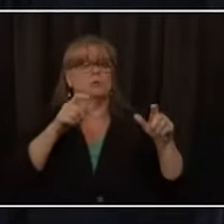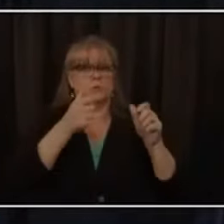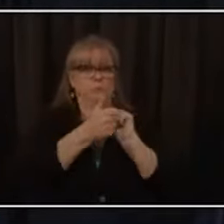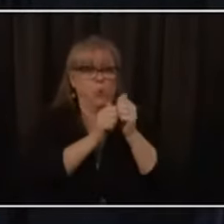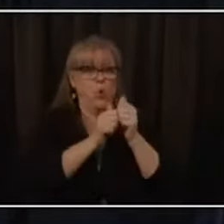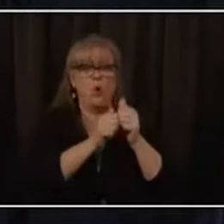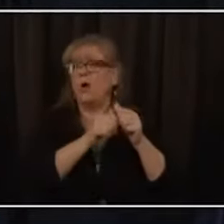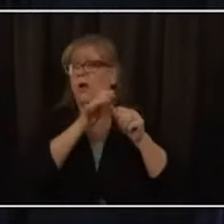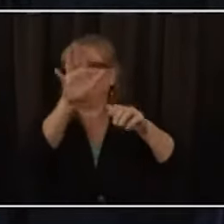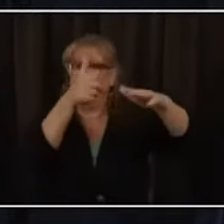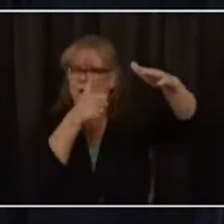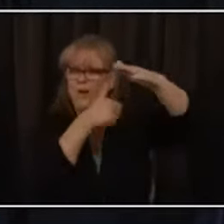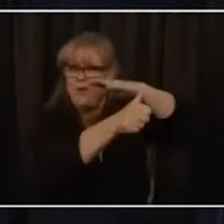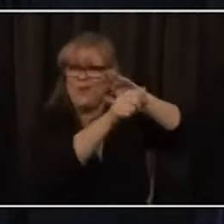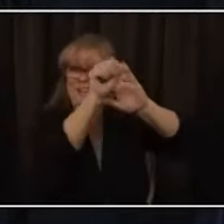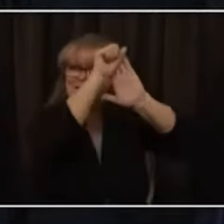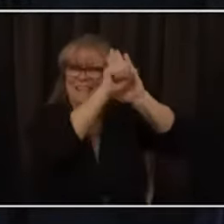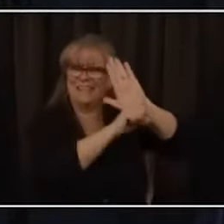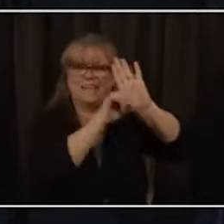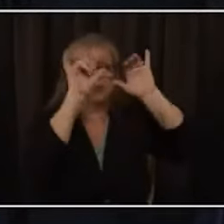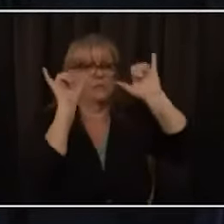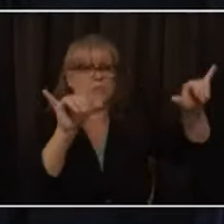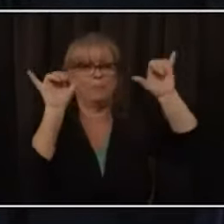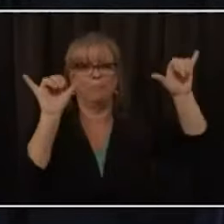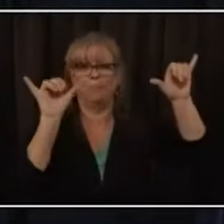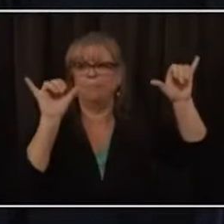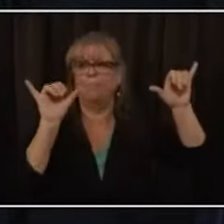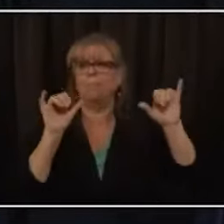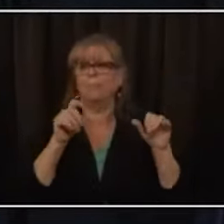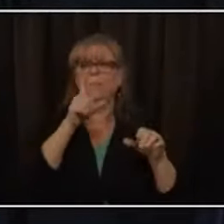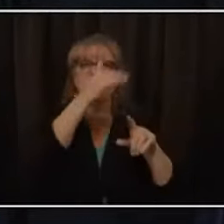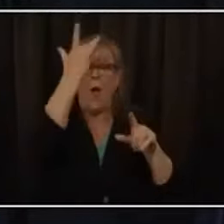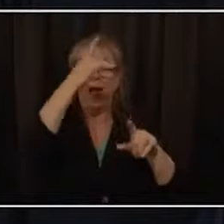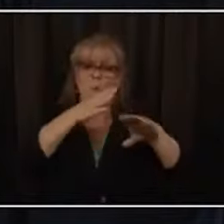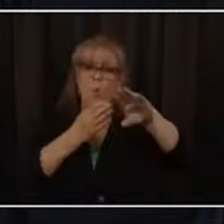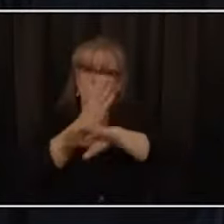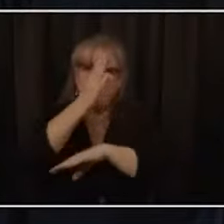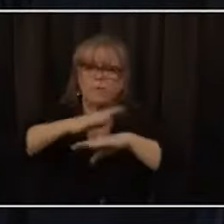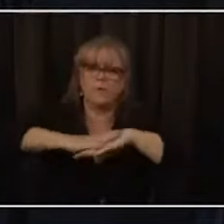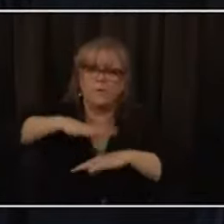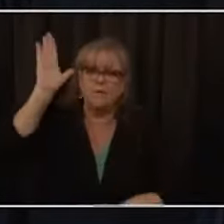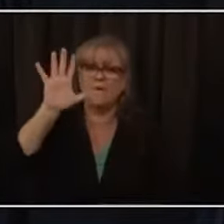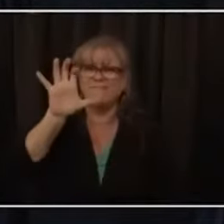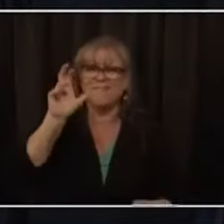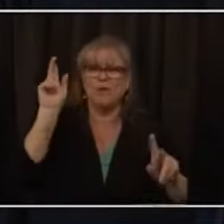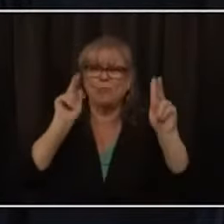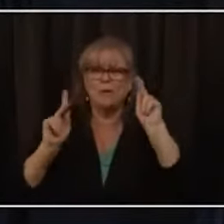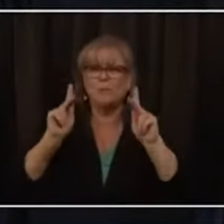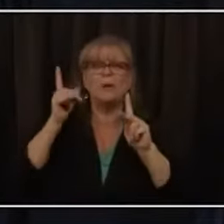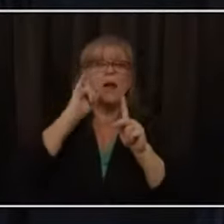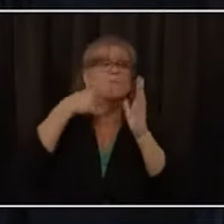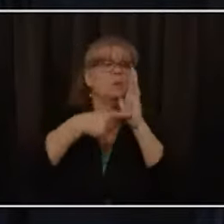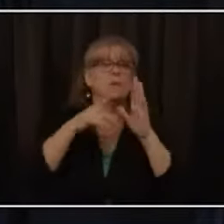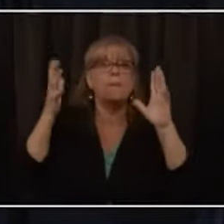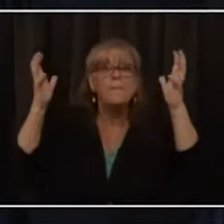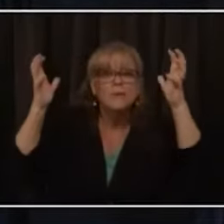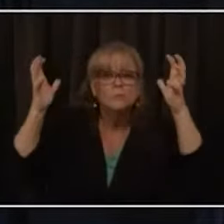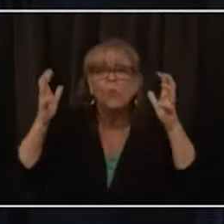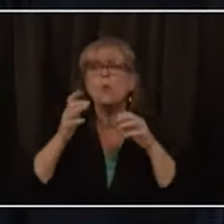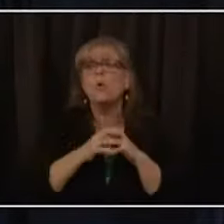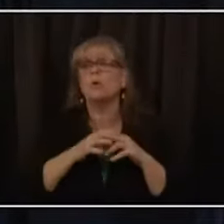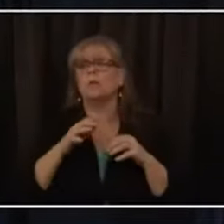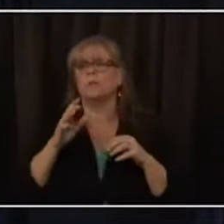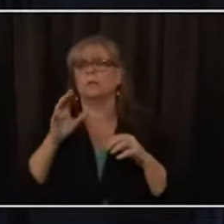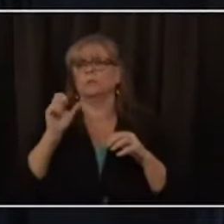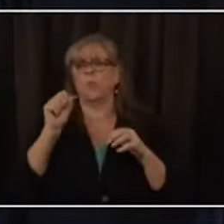gathering of more than 500, like the Nuggets, would require a variance working with the local county health. The